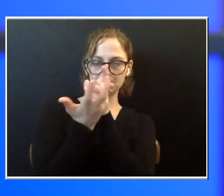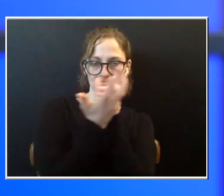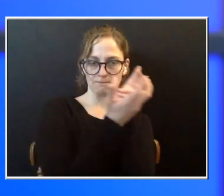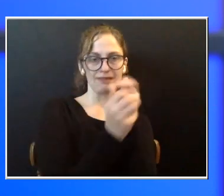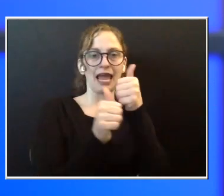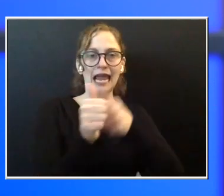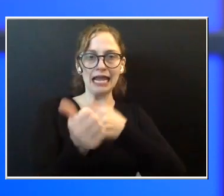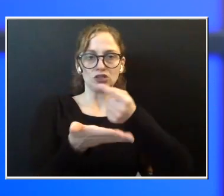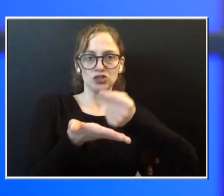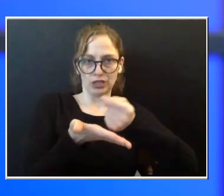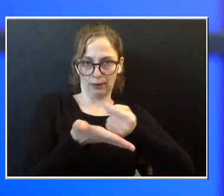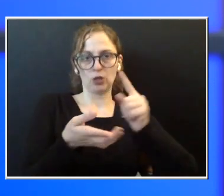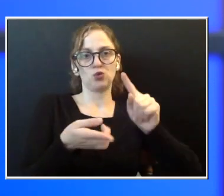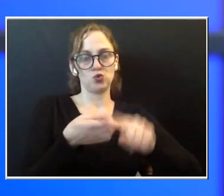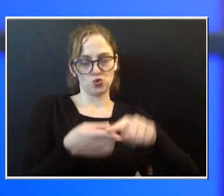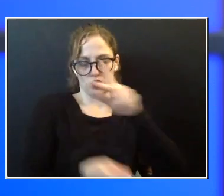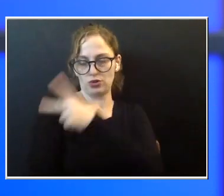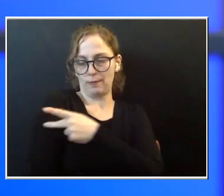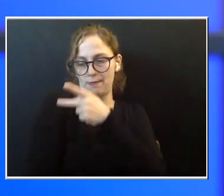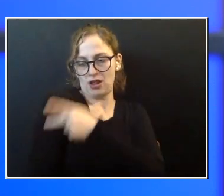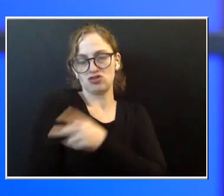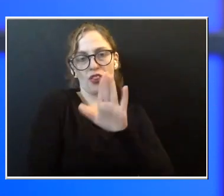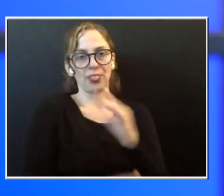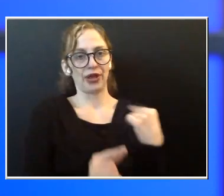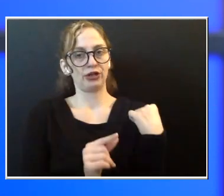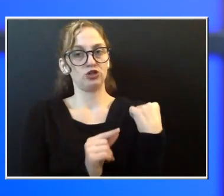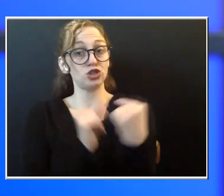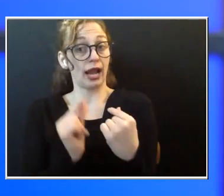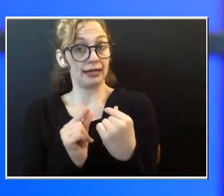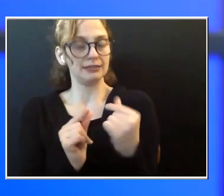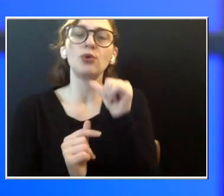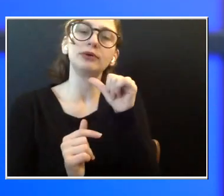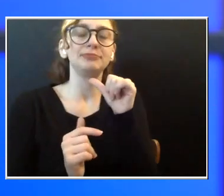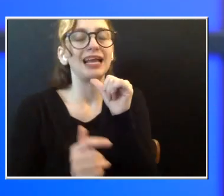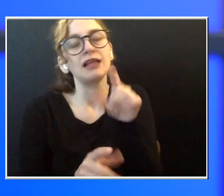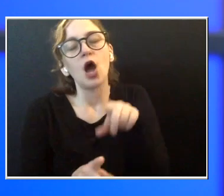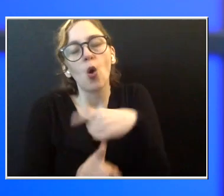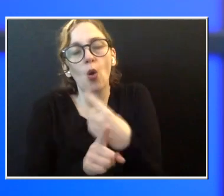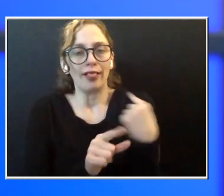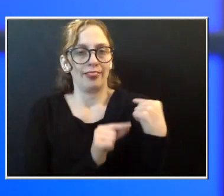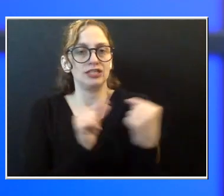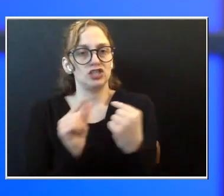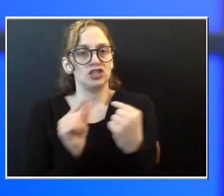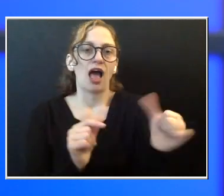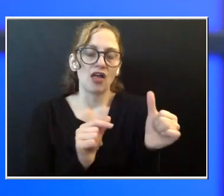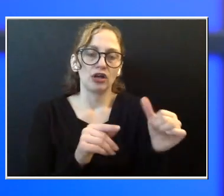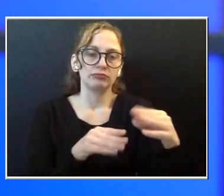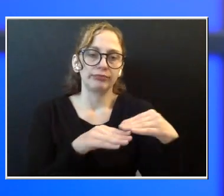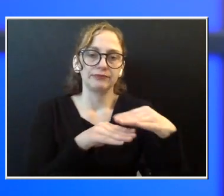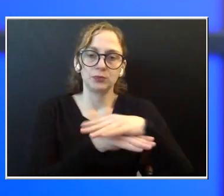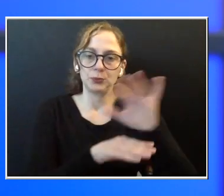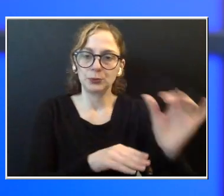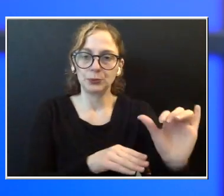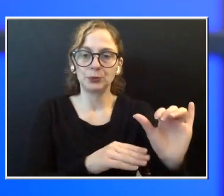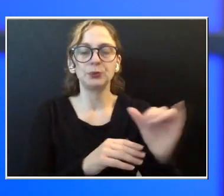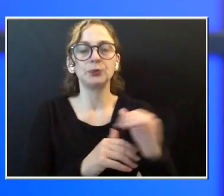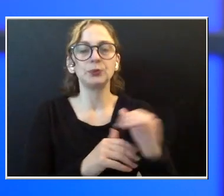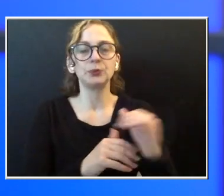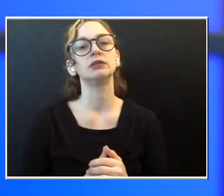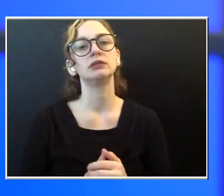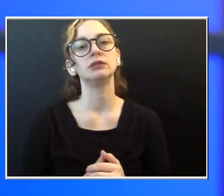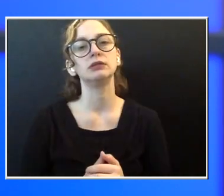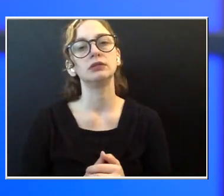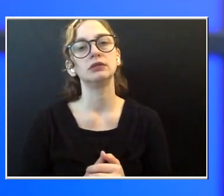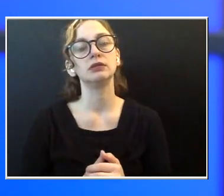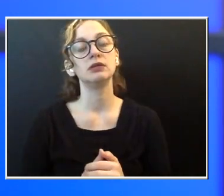genetic or proteomics. You know, it's not only the genes, it's other influences as well. But the hope is that we're not having these